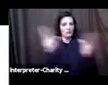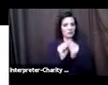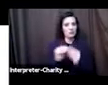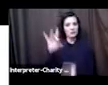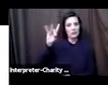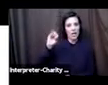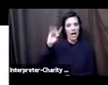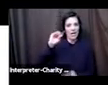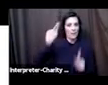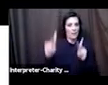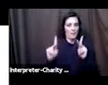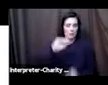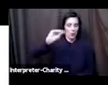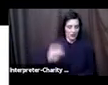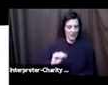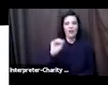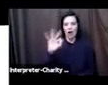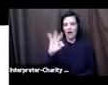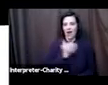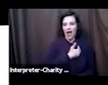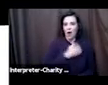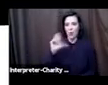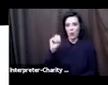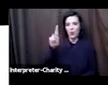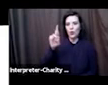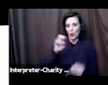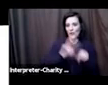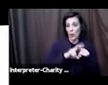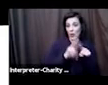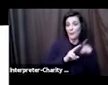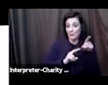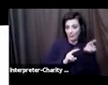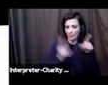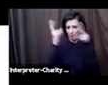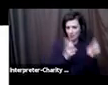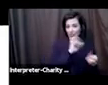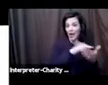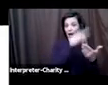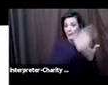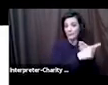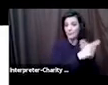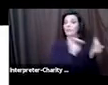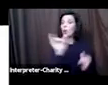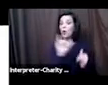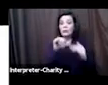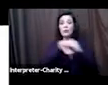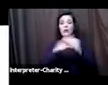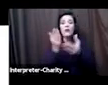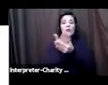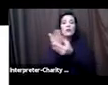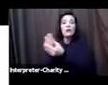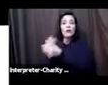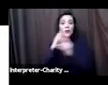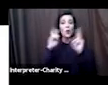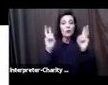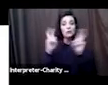what we say on a daily basis. So that's core vocabulary, but it also has access to different folders for categories. So things